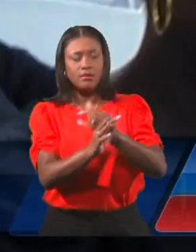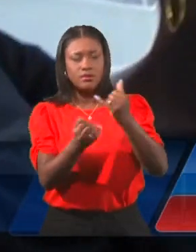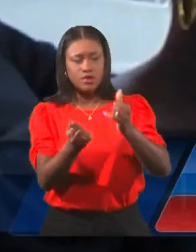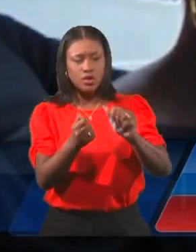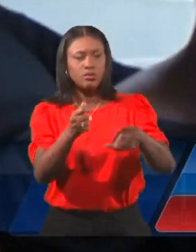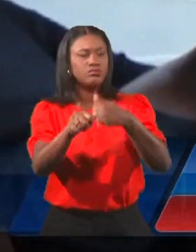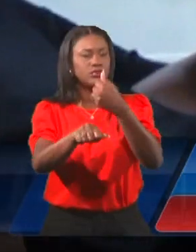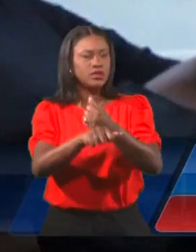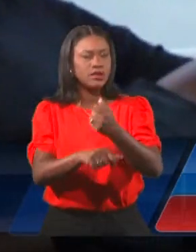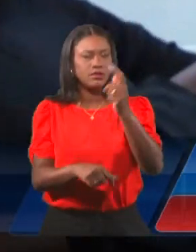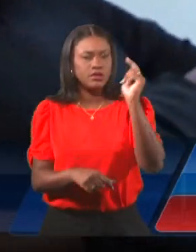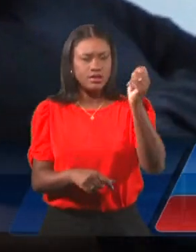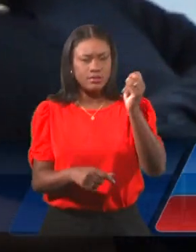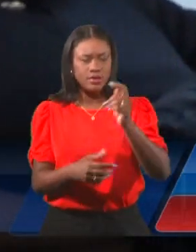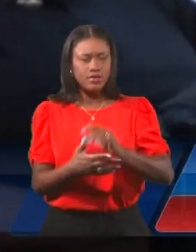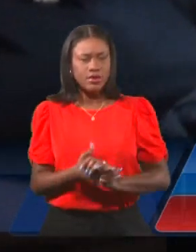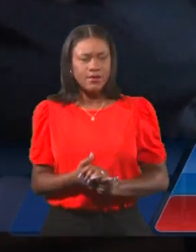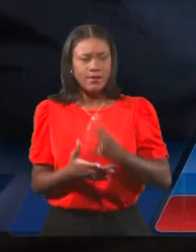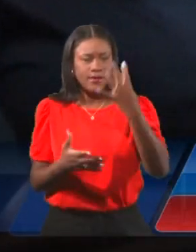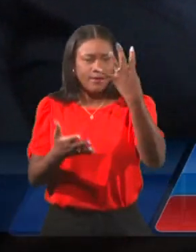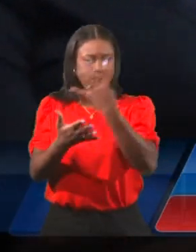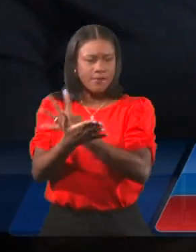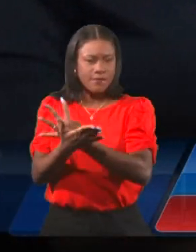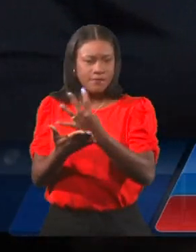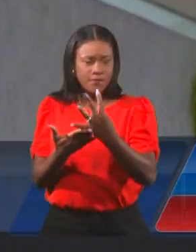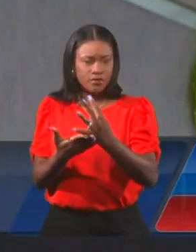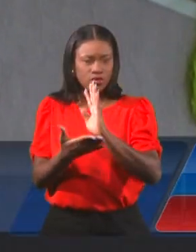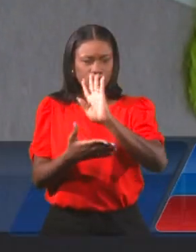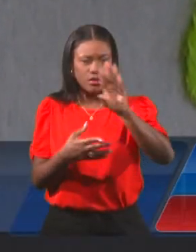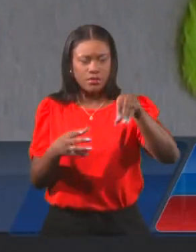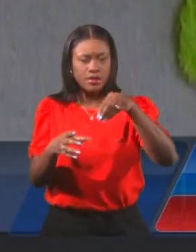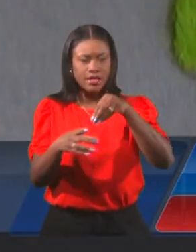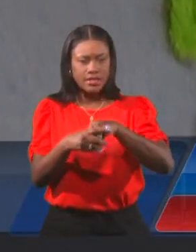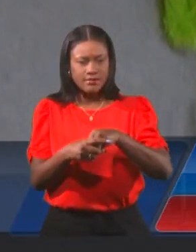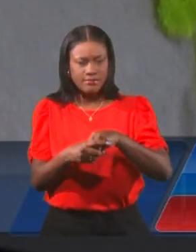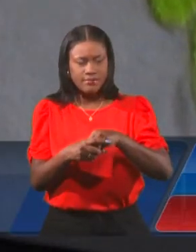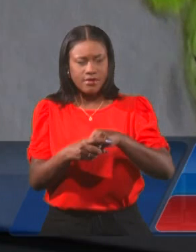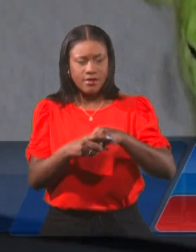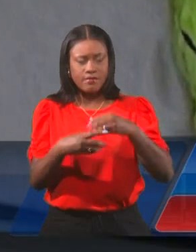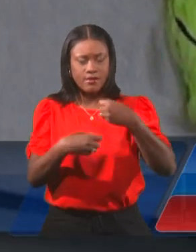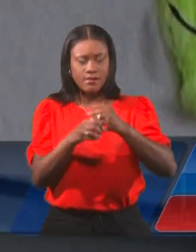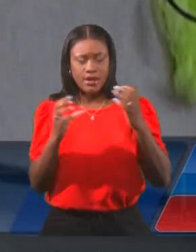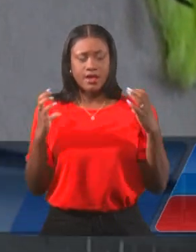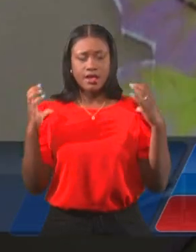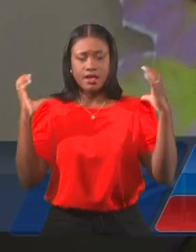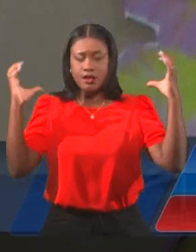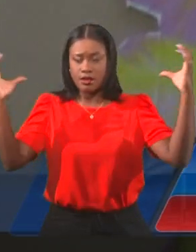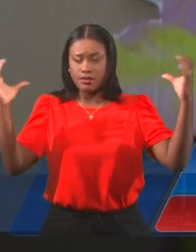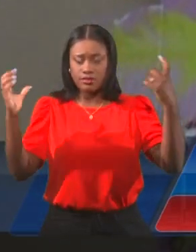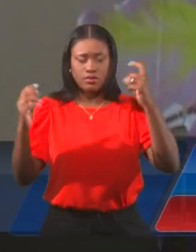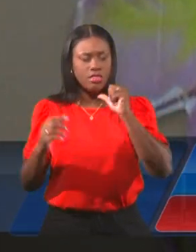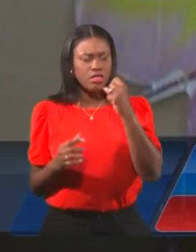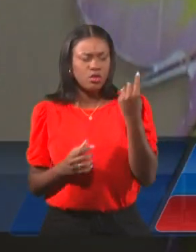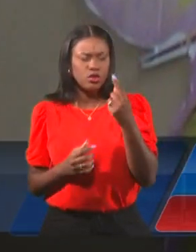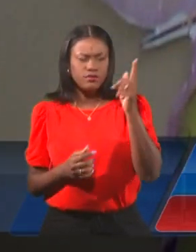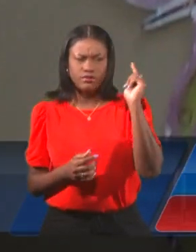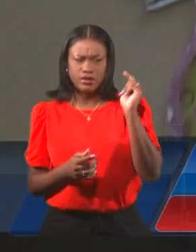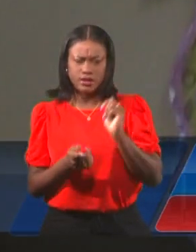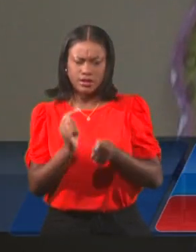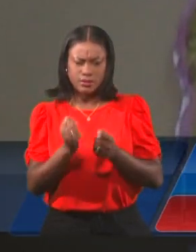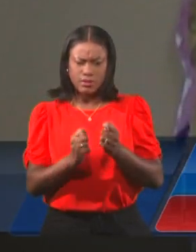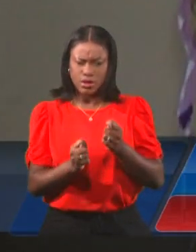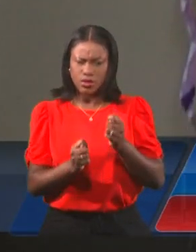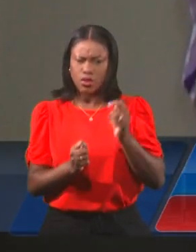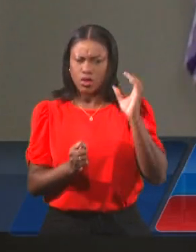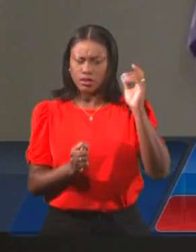The participants in the four-week course will be involved in the production of costumes for not only Tobago's carnival, but also